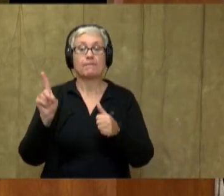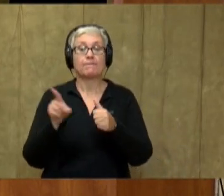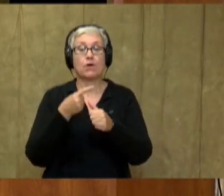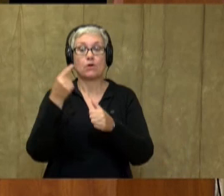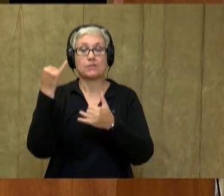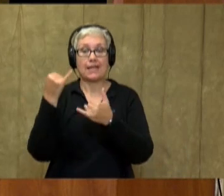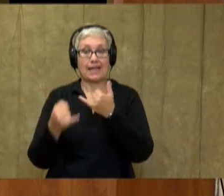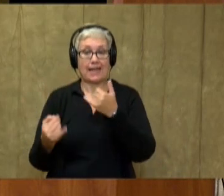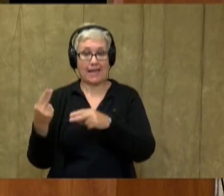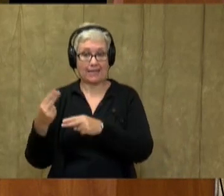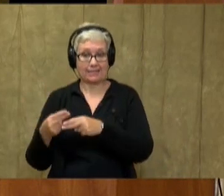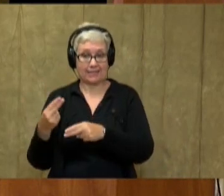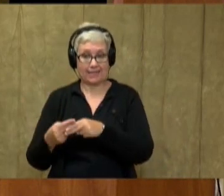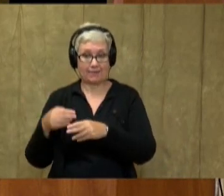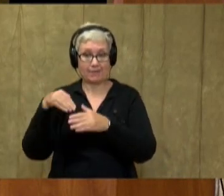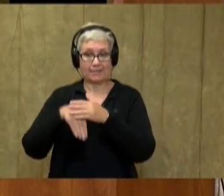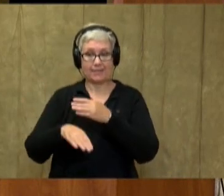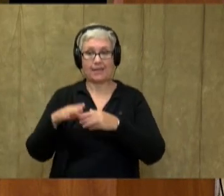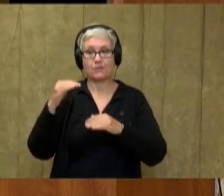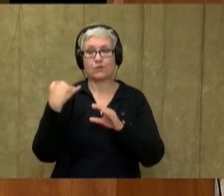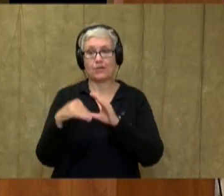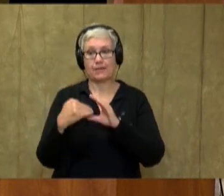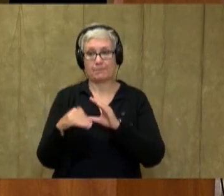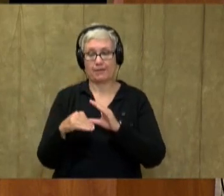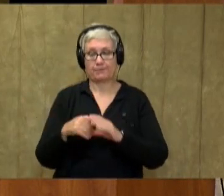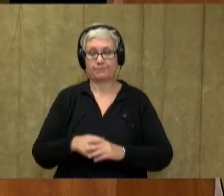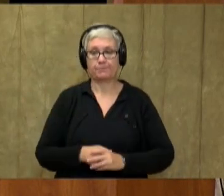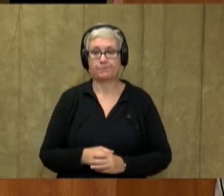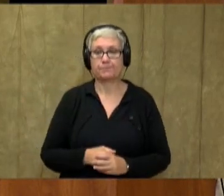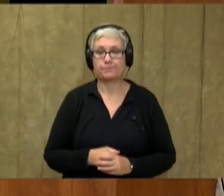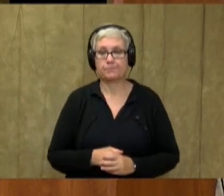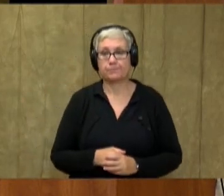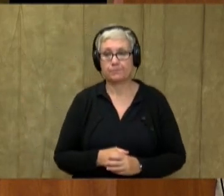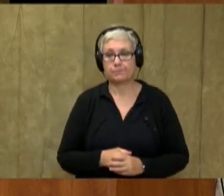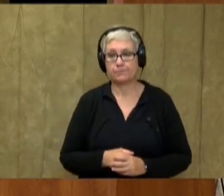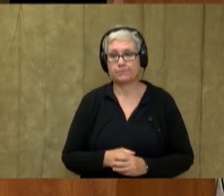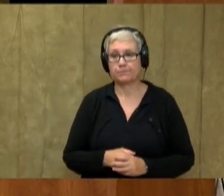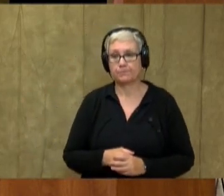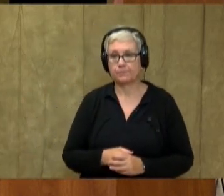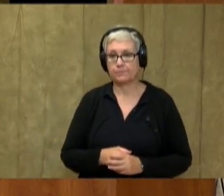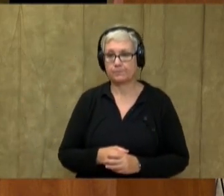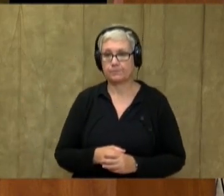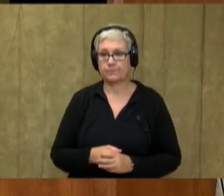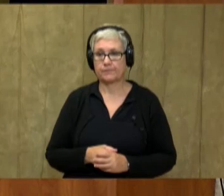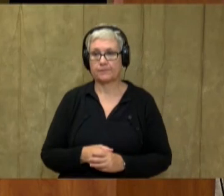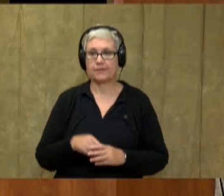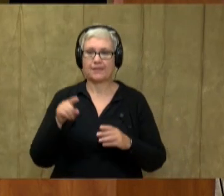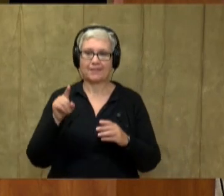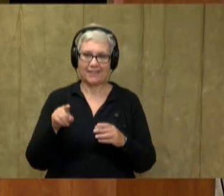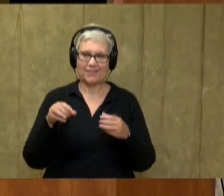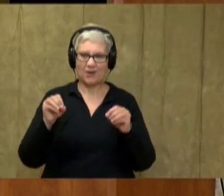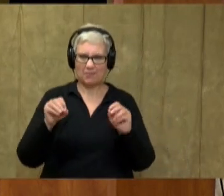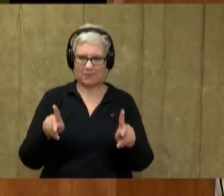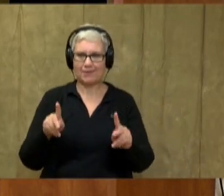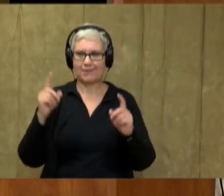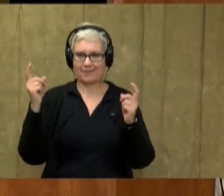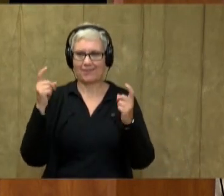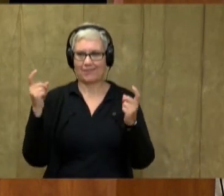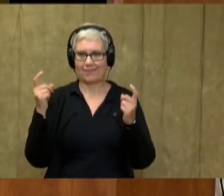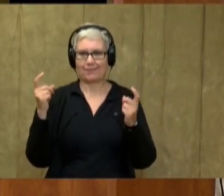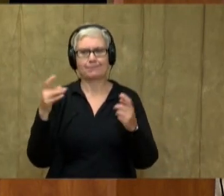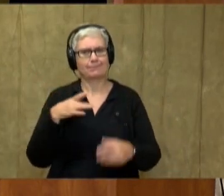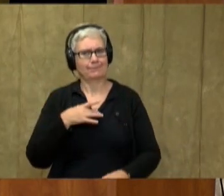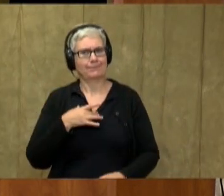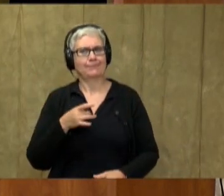and your last name within your email, and make sure that you get your chance in to win. We all like